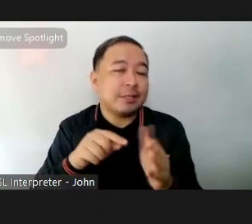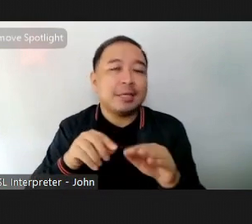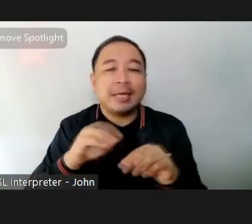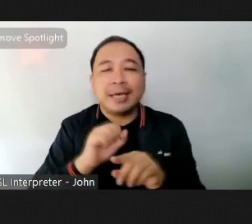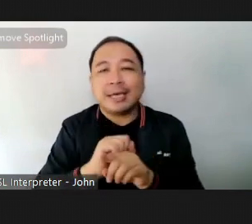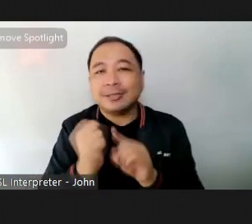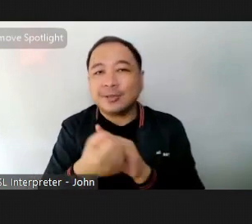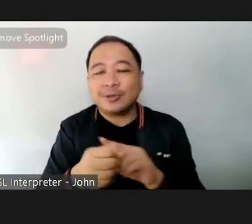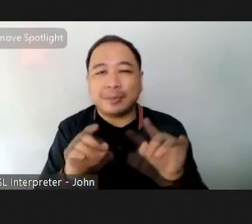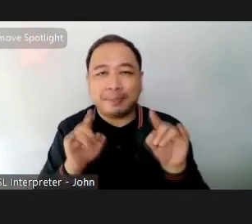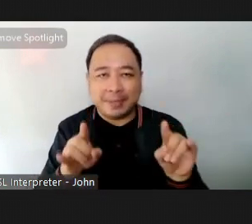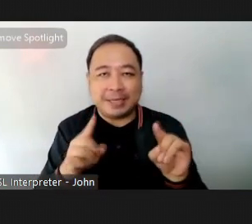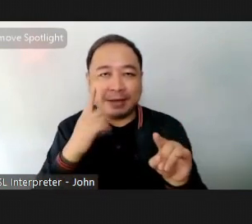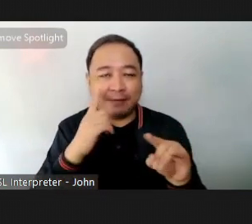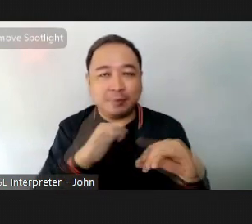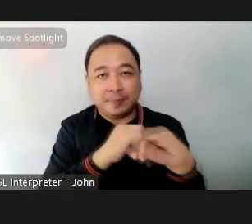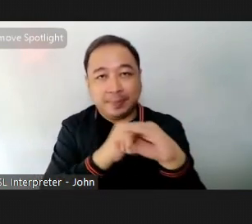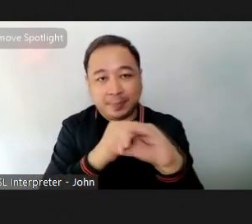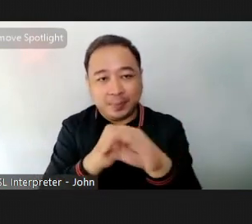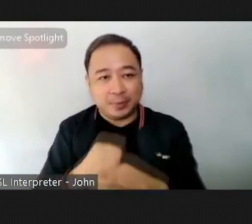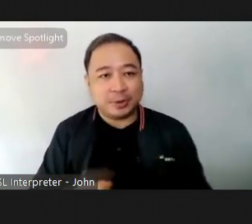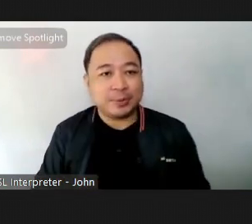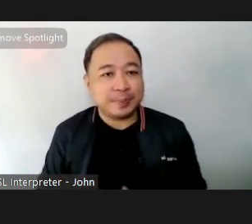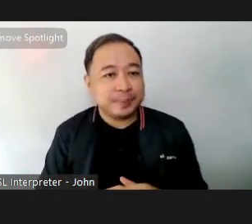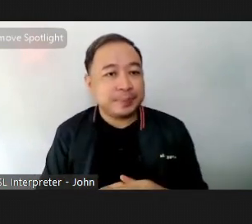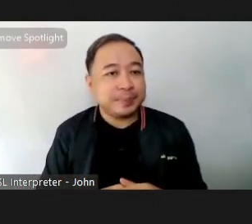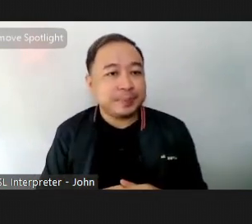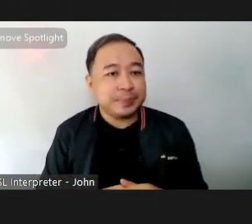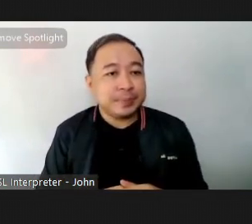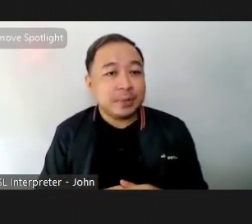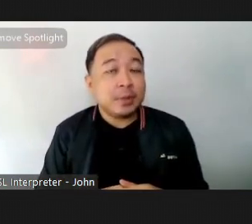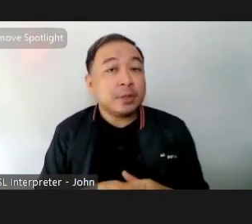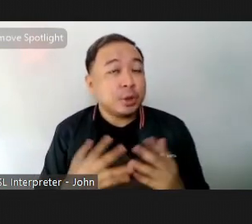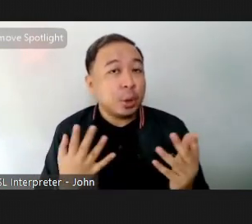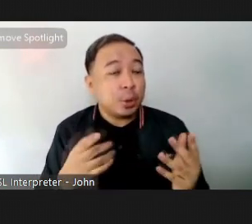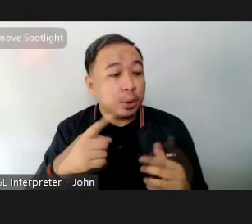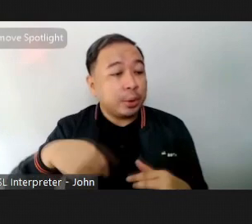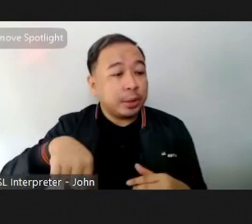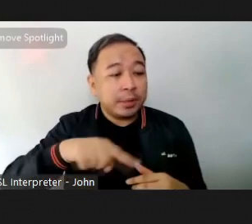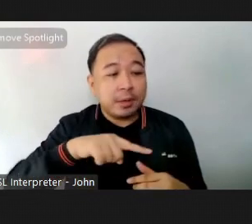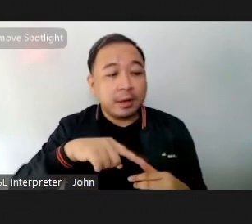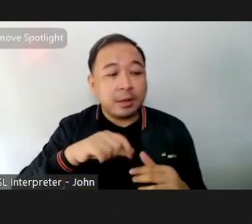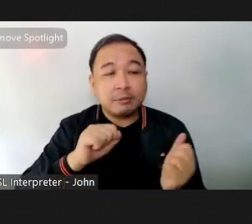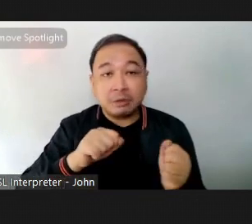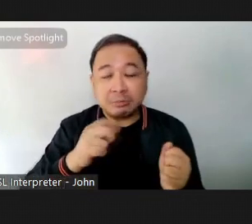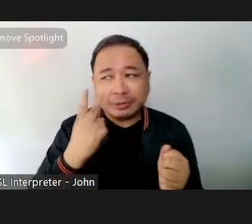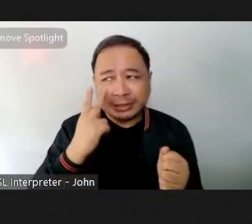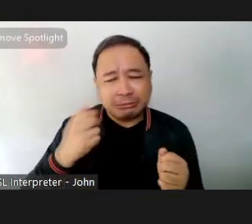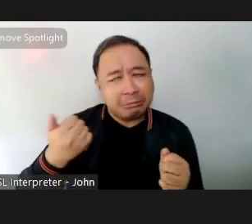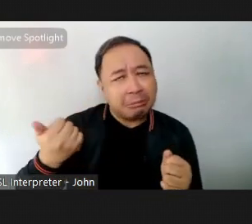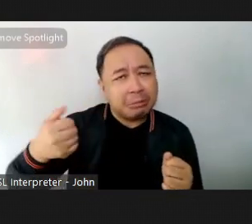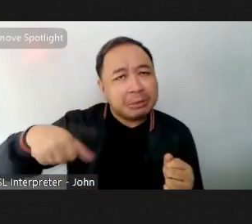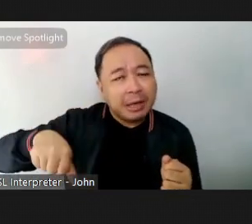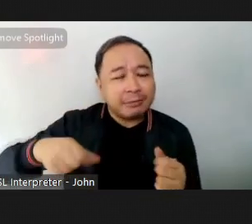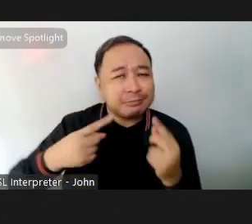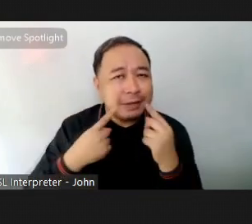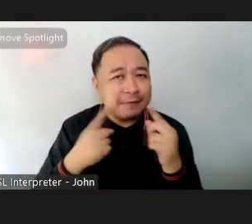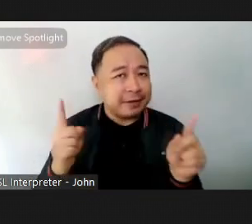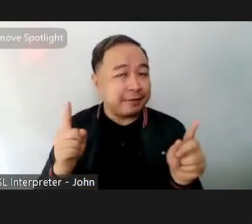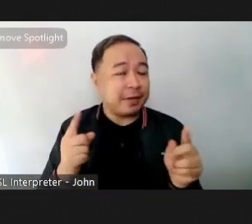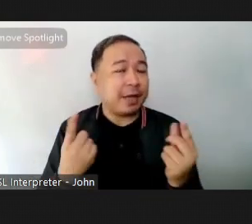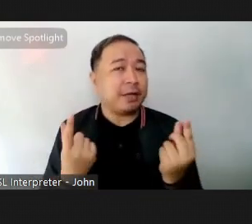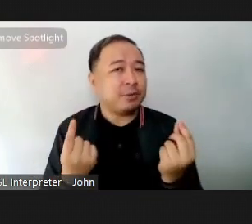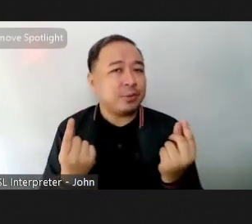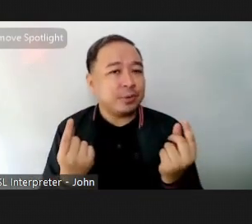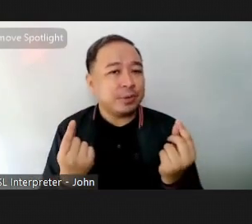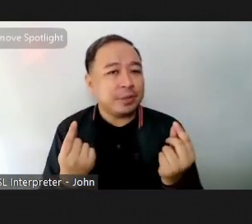for promotion. So of course, para malaman po natin kung effective po ba talaga ito or para malaman